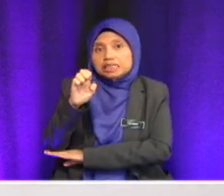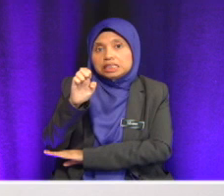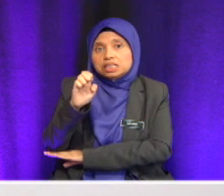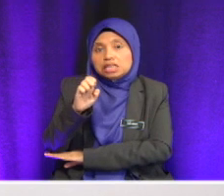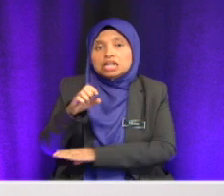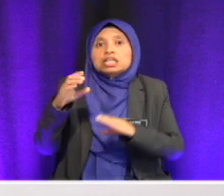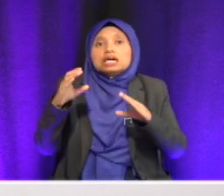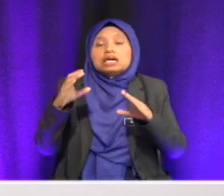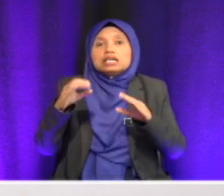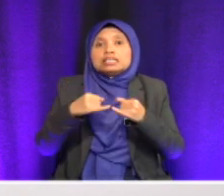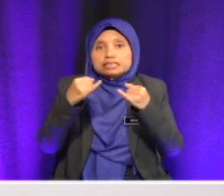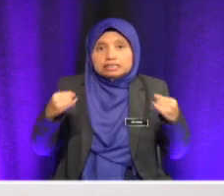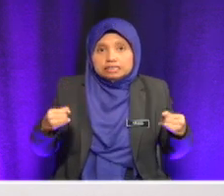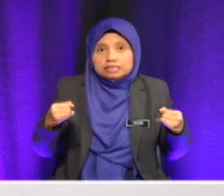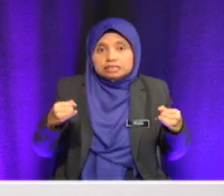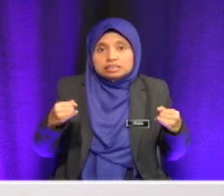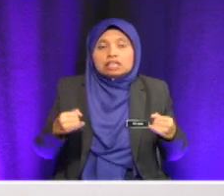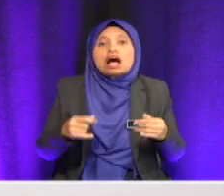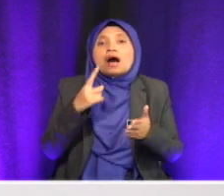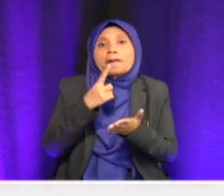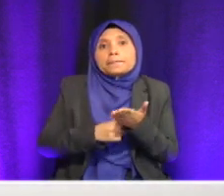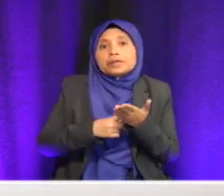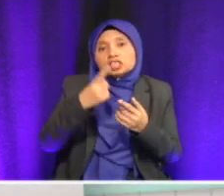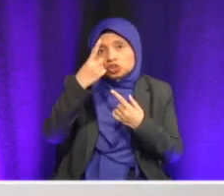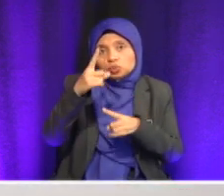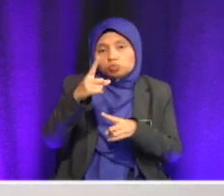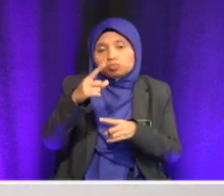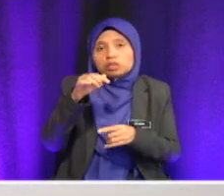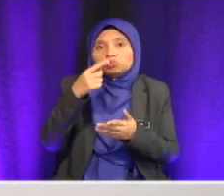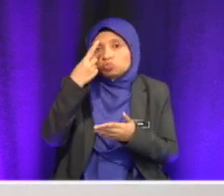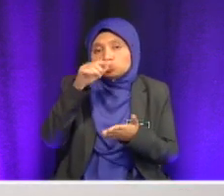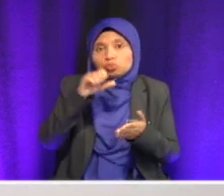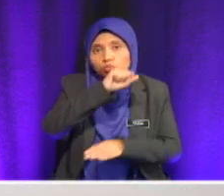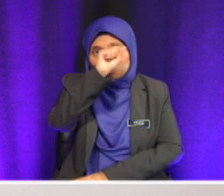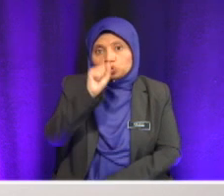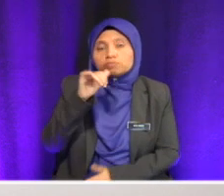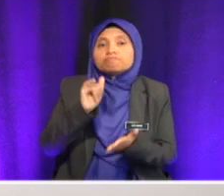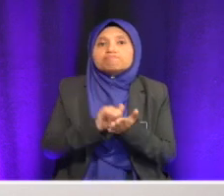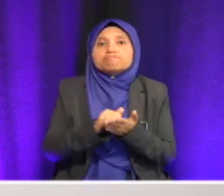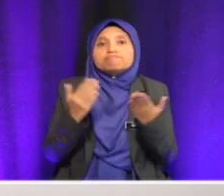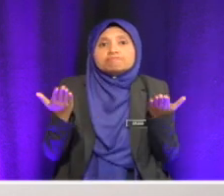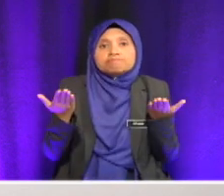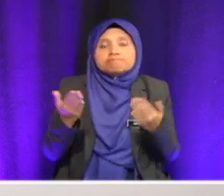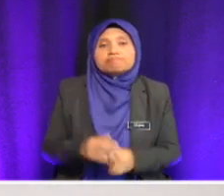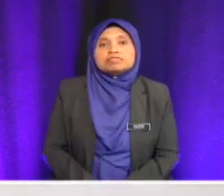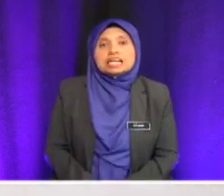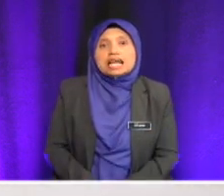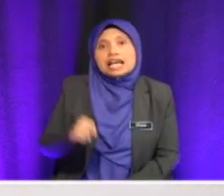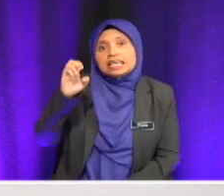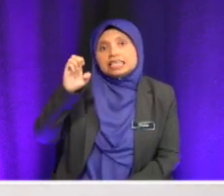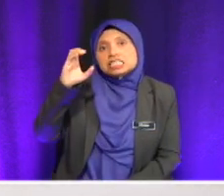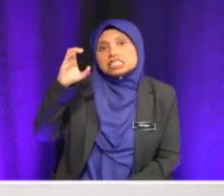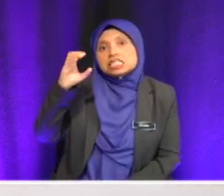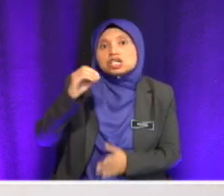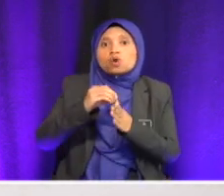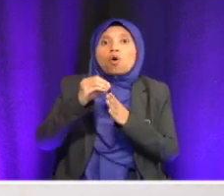achieving success in doing something. Okay. So what is your answer for this question? Which text is it? Okay, so E, C or D? Everyone show